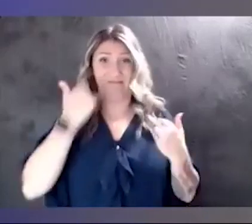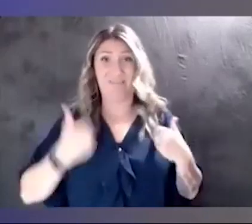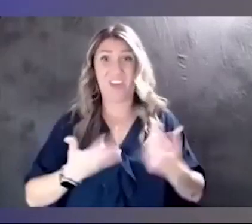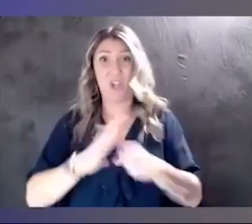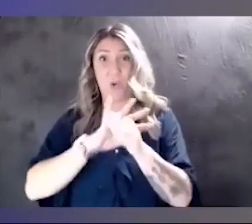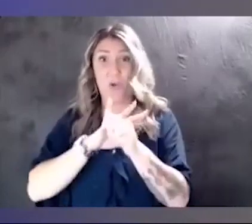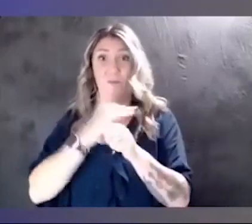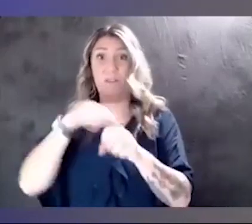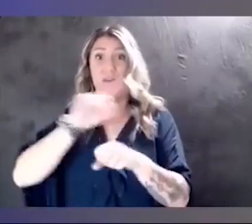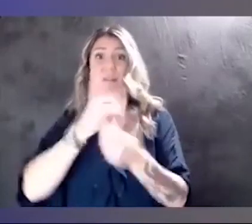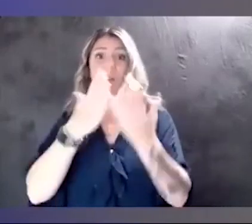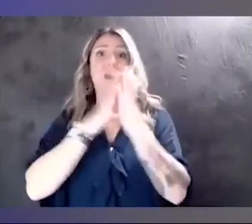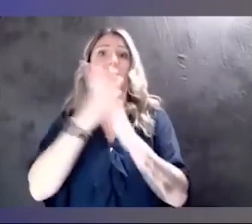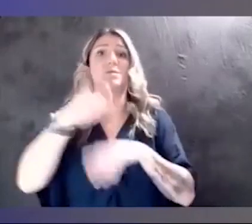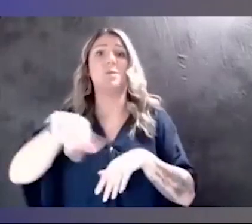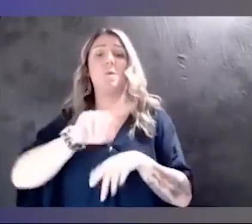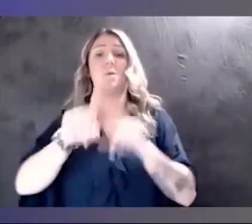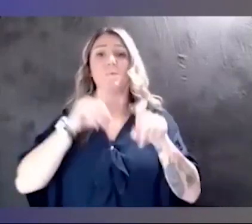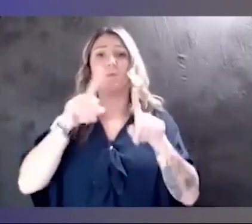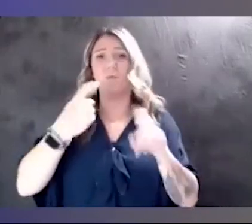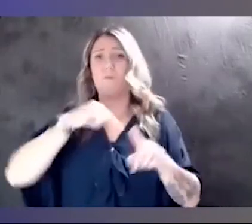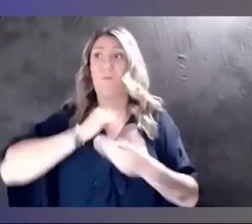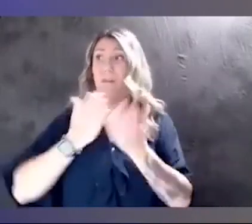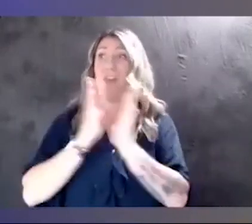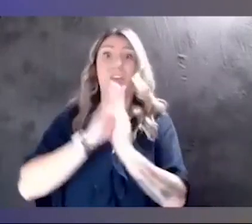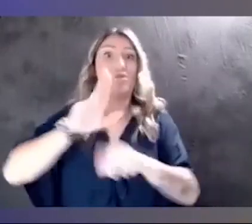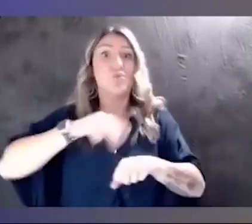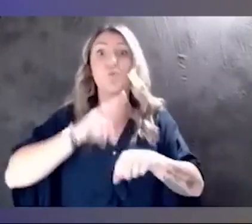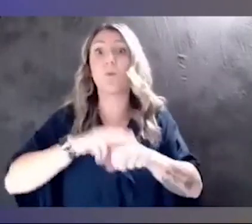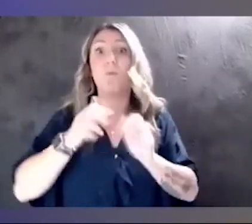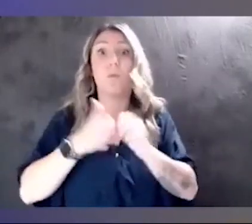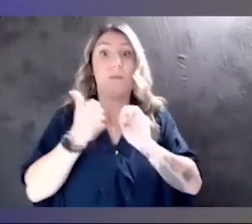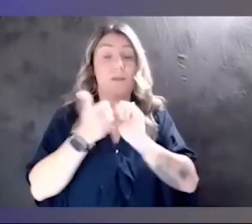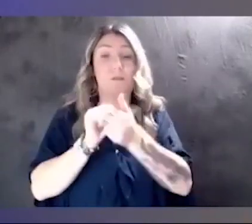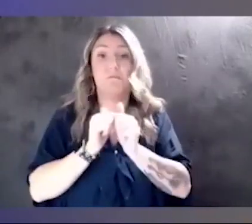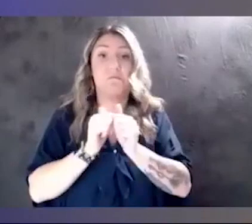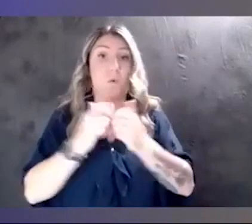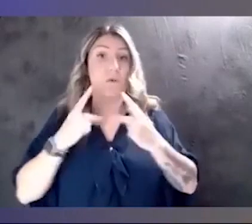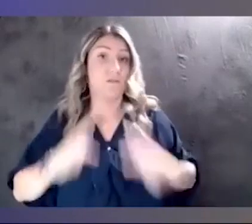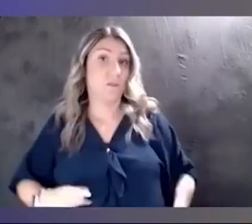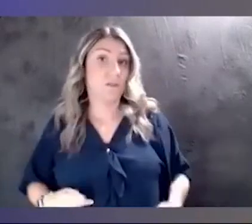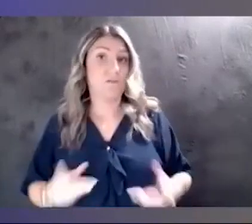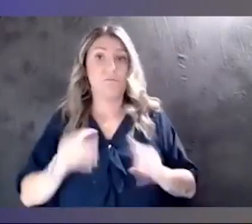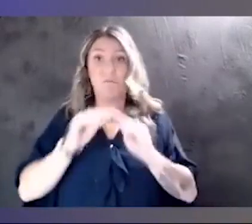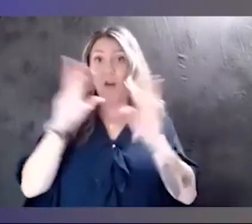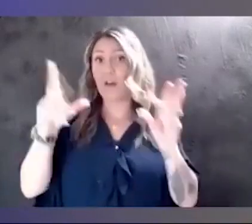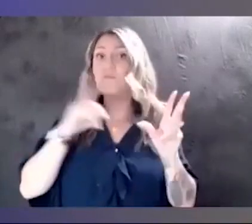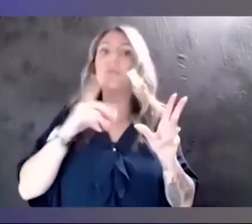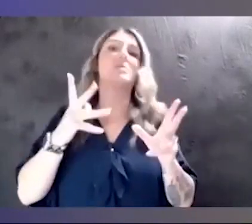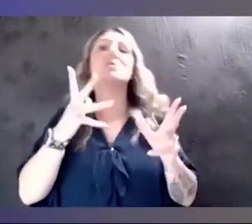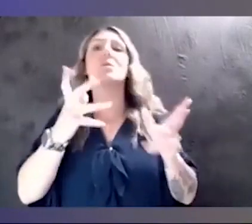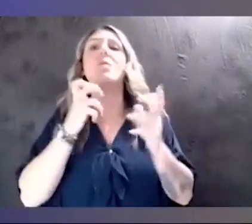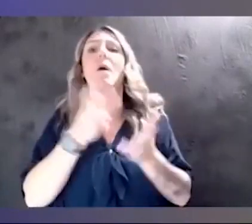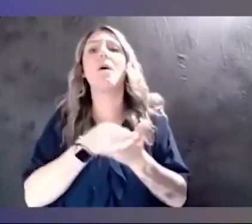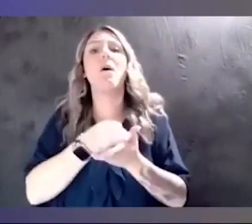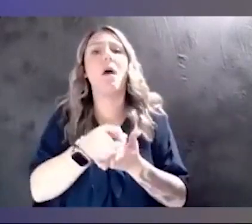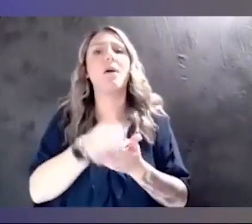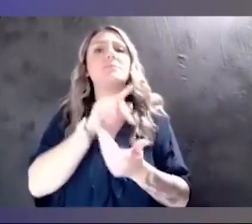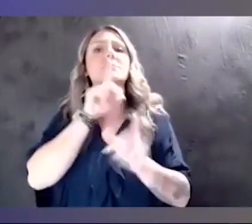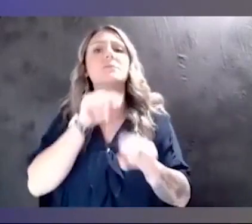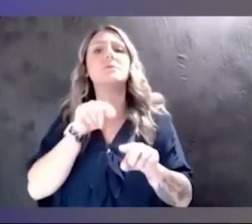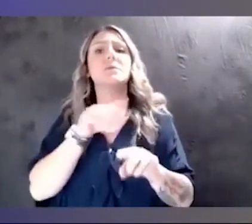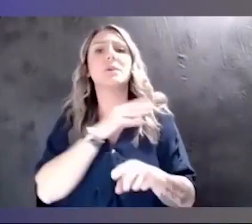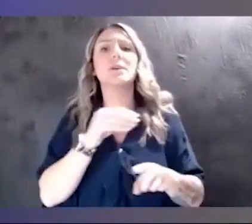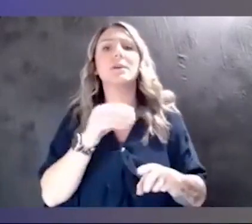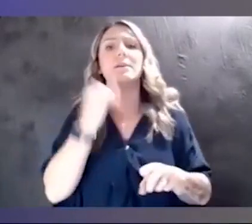We ask those questions normally with a sports physical. And obviously, we want honest answers. If they do report one